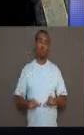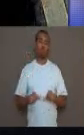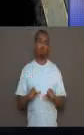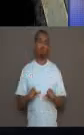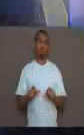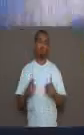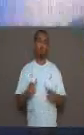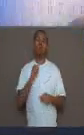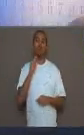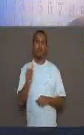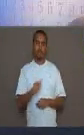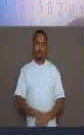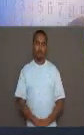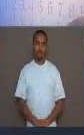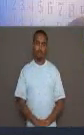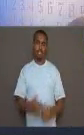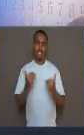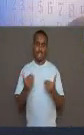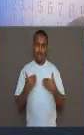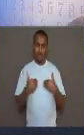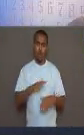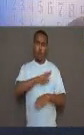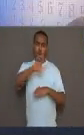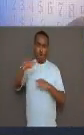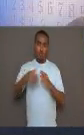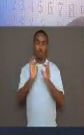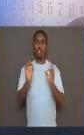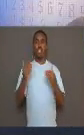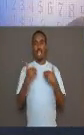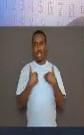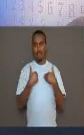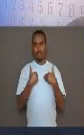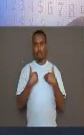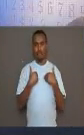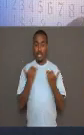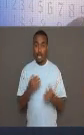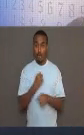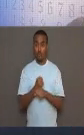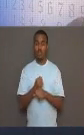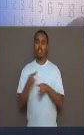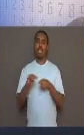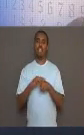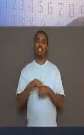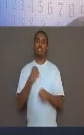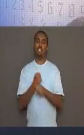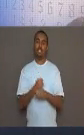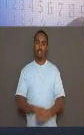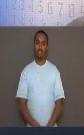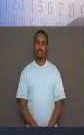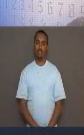lucky. Now that we have the whole story, let us do an activity.